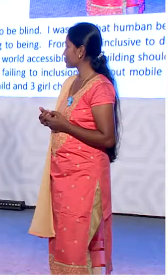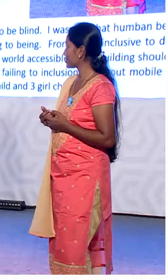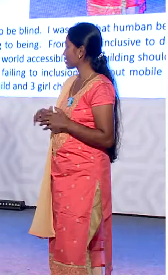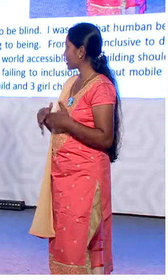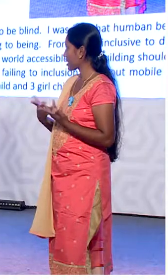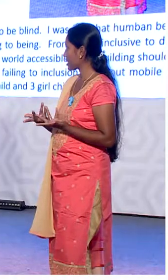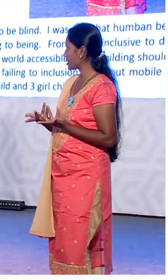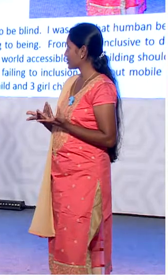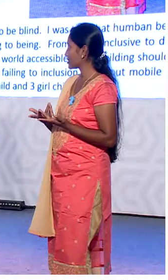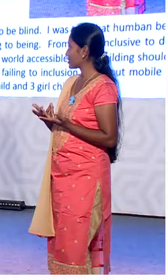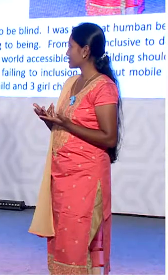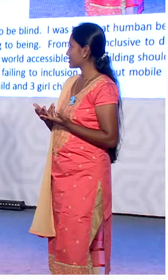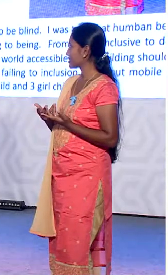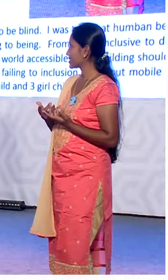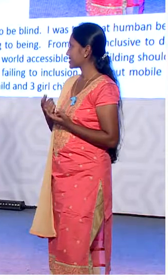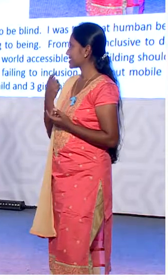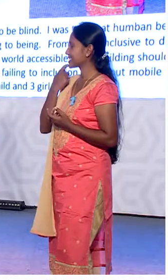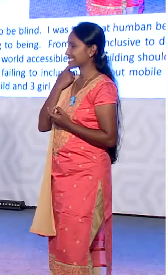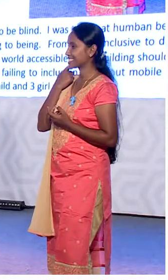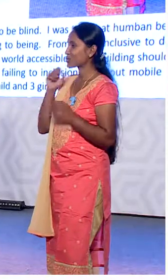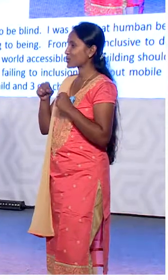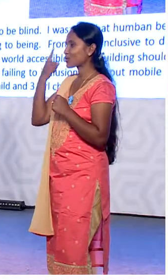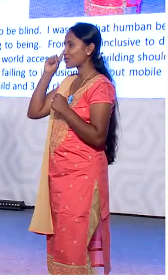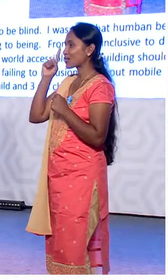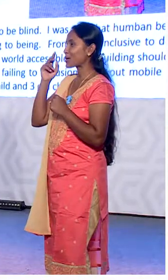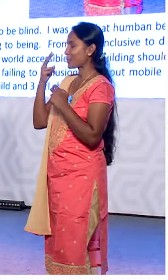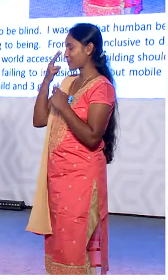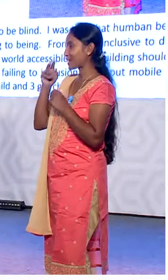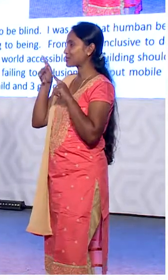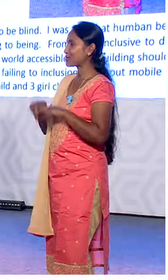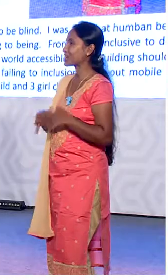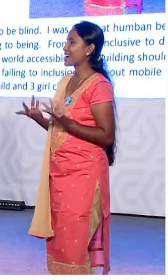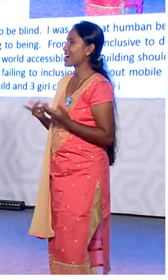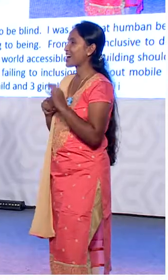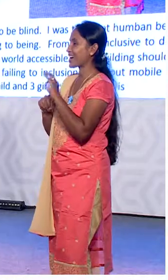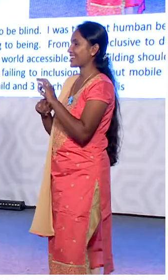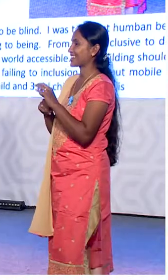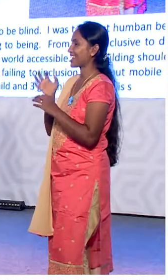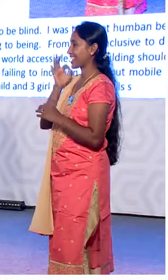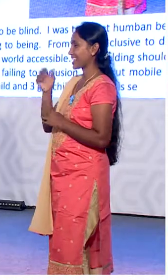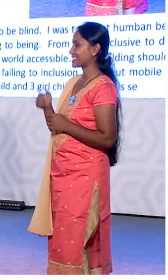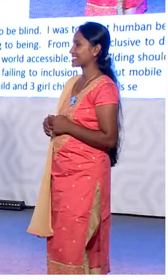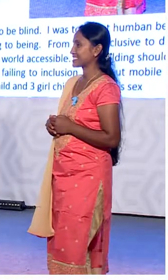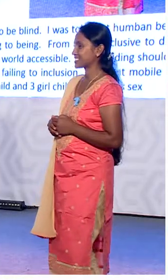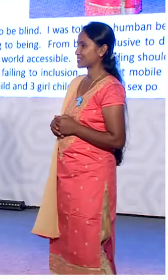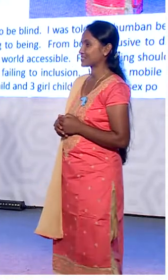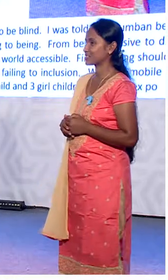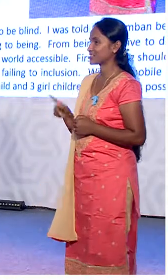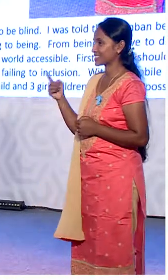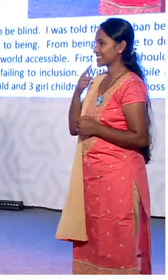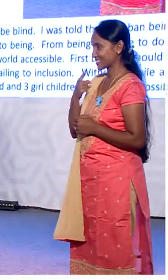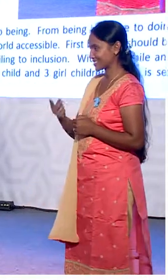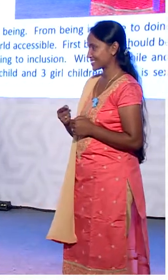how is sex possible for a blind person? That was the question behind. I told